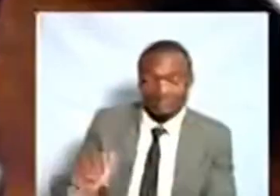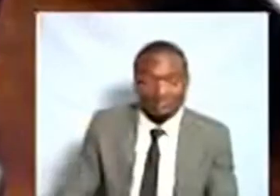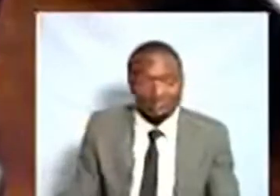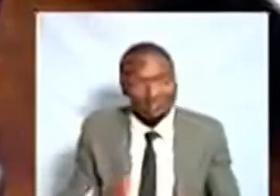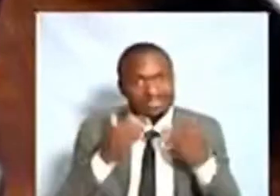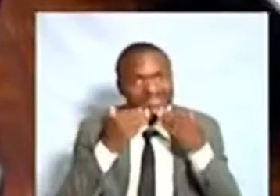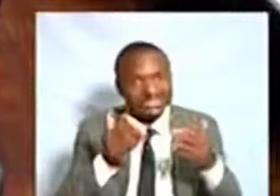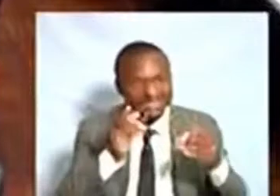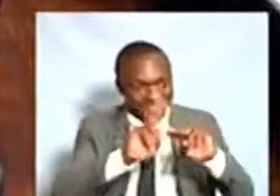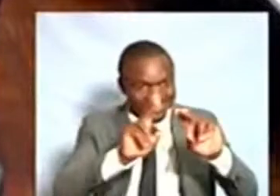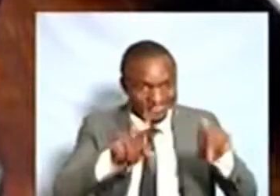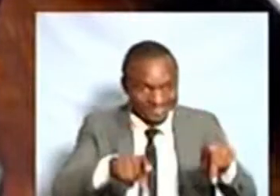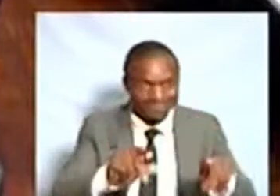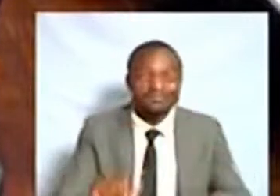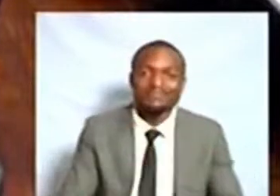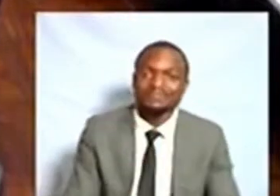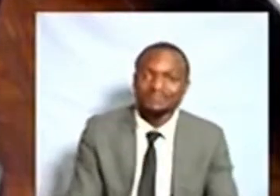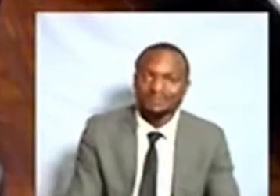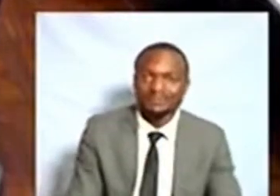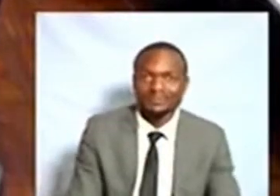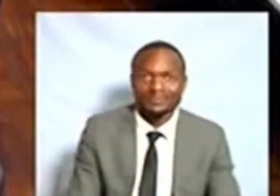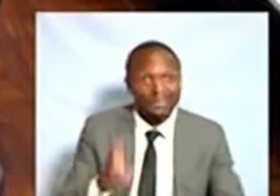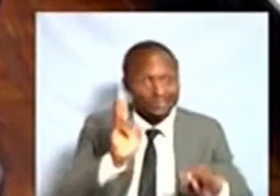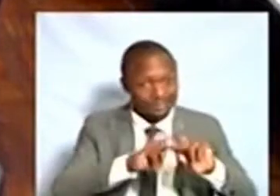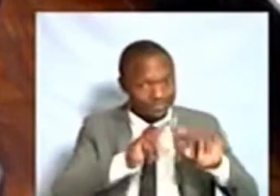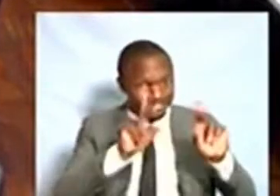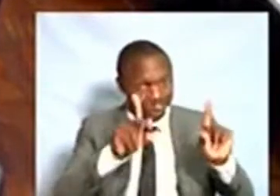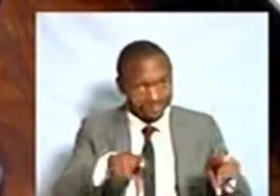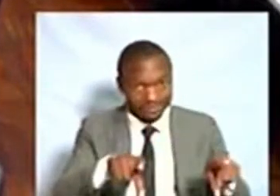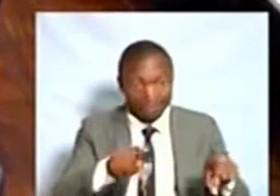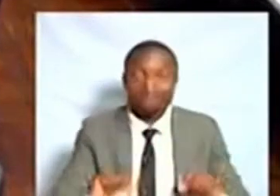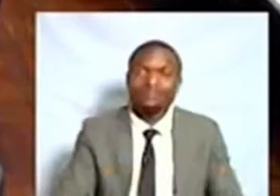Thank you, Chair. Chair,